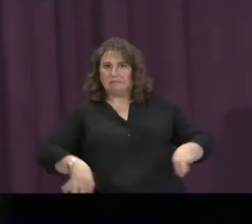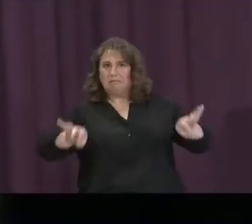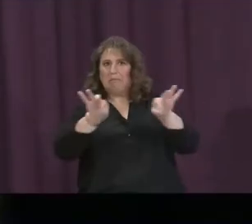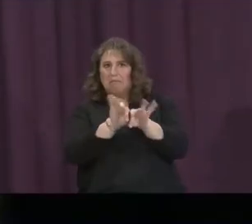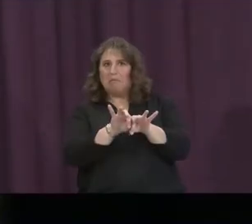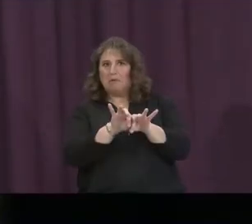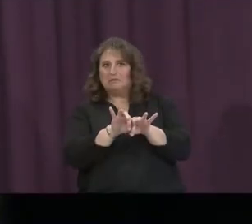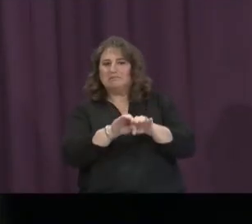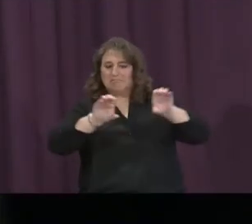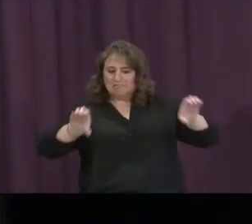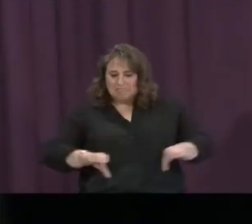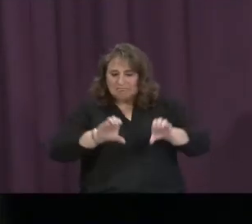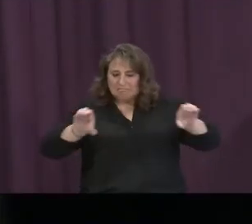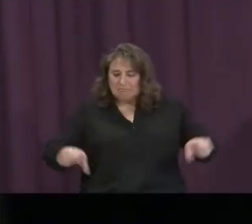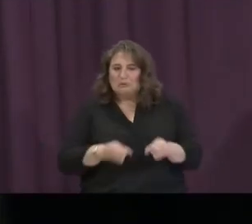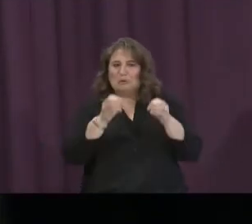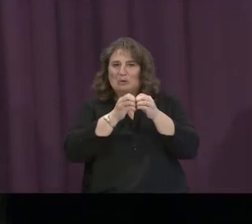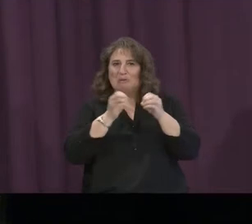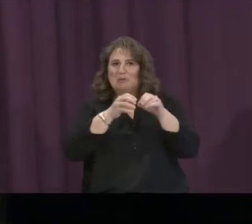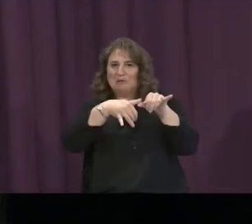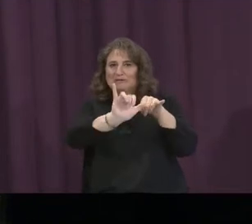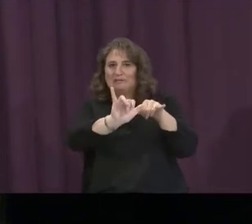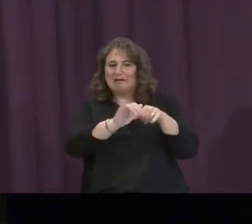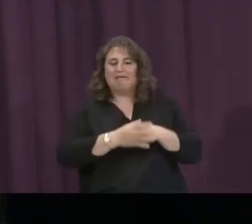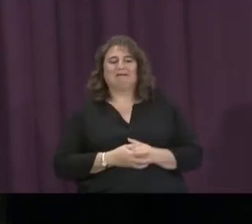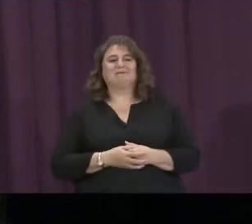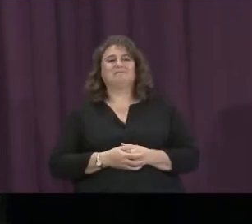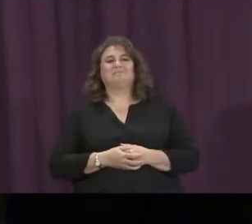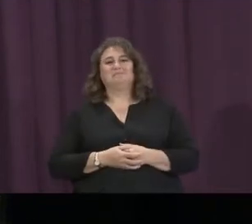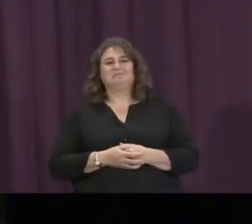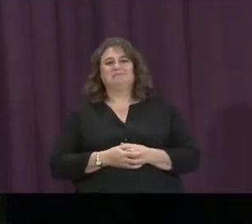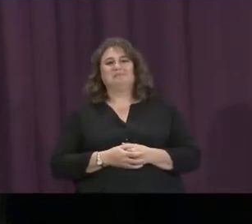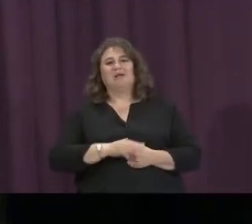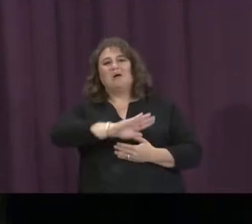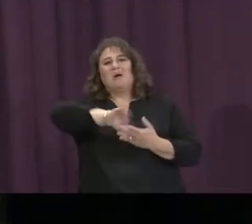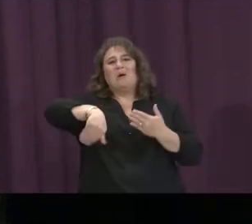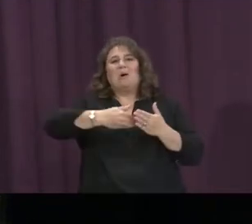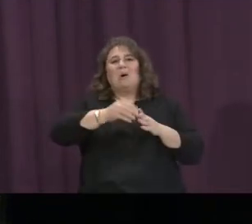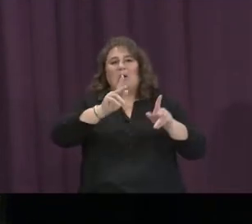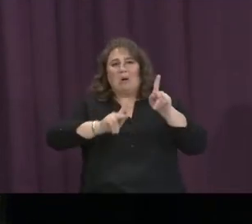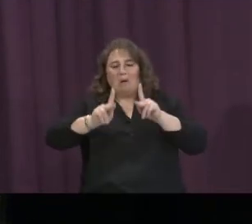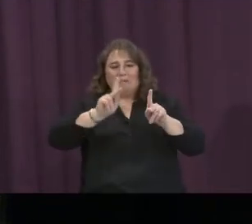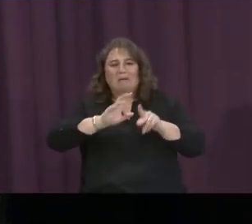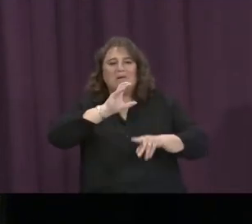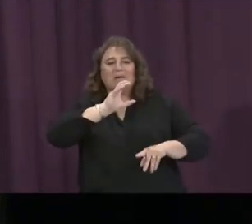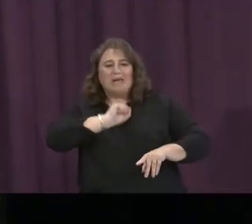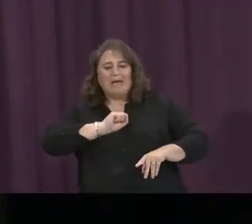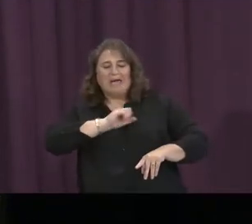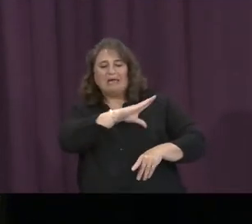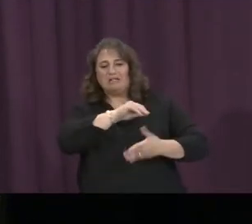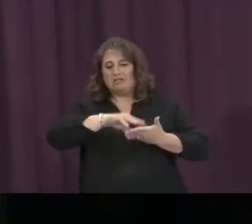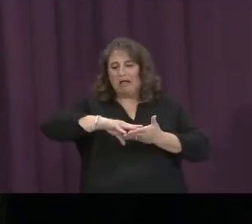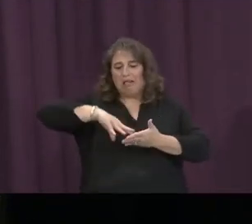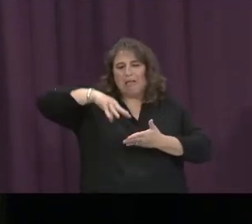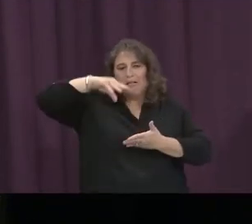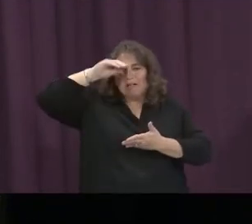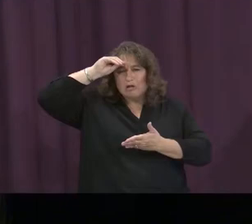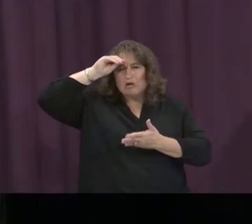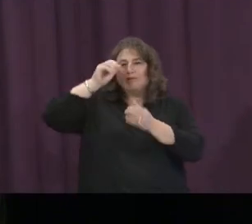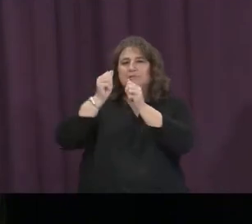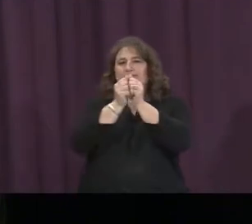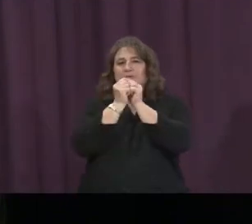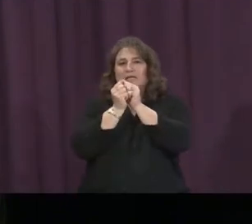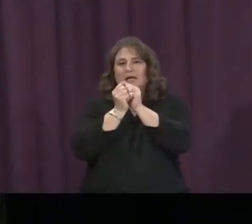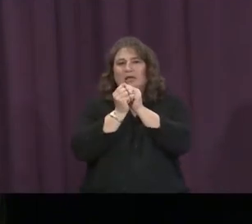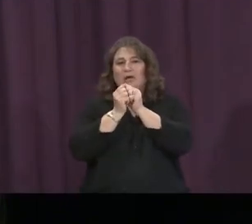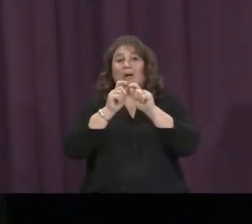So that, you know, and we're all making such a difference, um, as we age and learn from each other. But here's a,